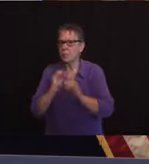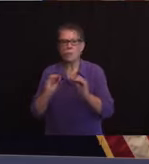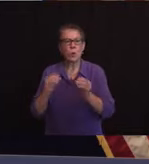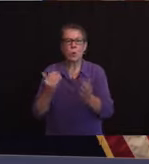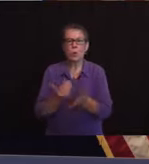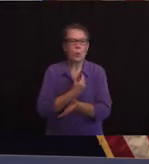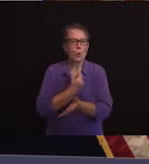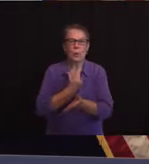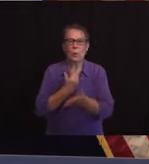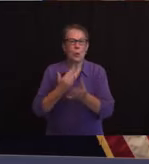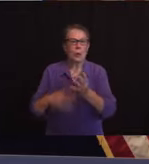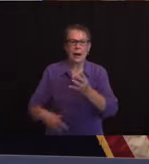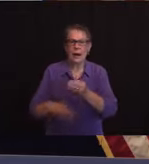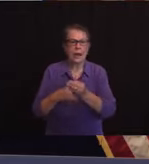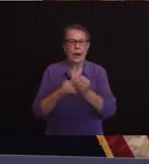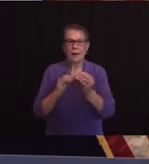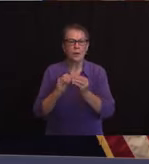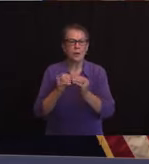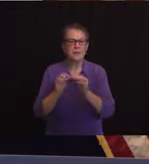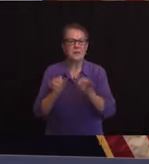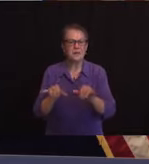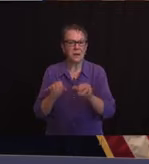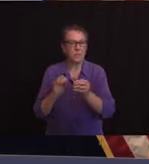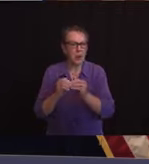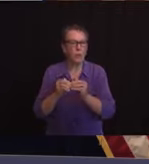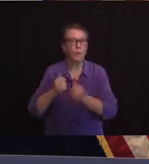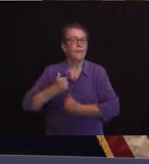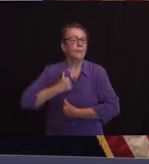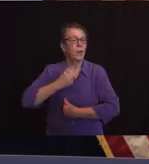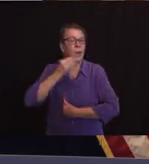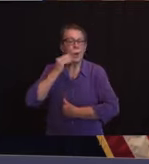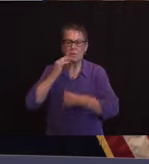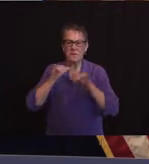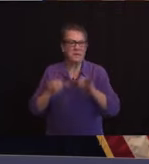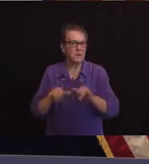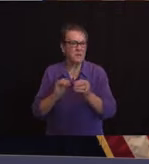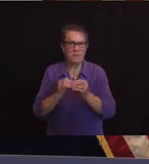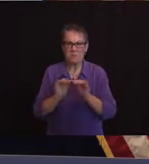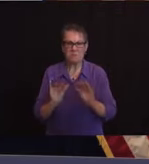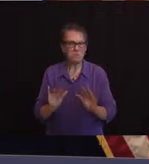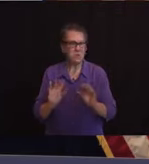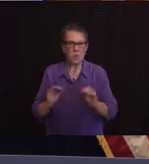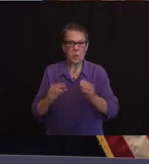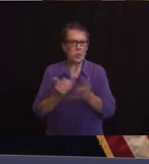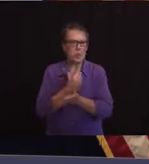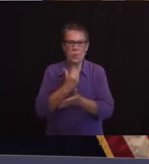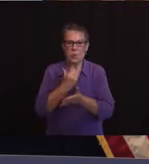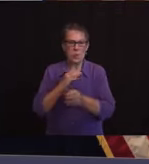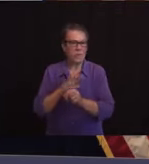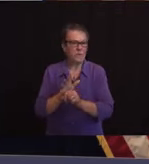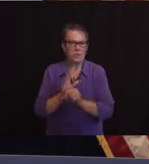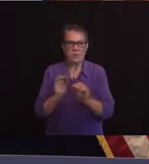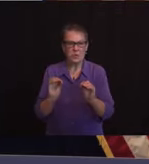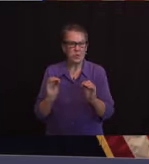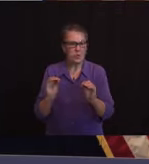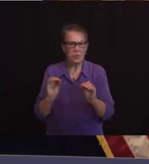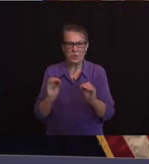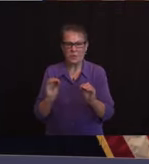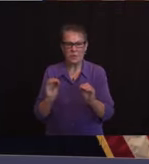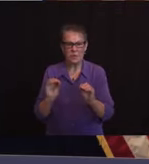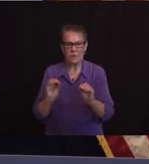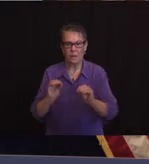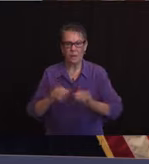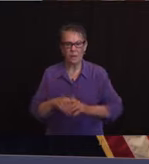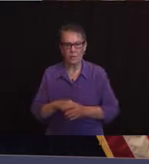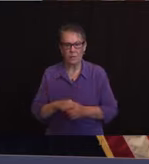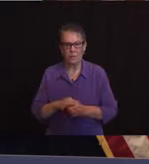The daily percent positivity as of March 25th in the state is 9.4%. The northern part of the state reports